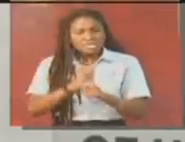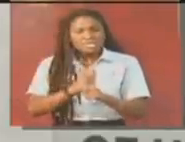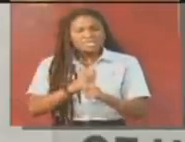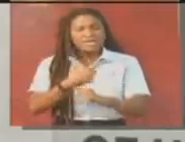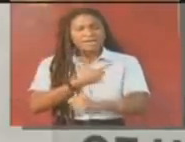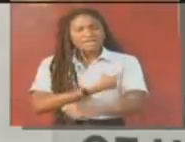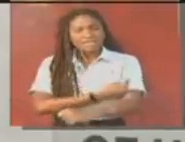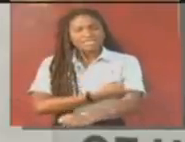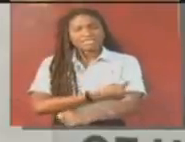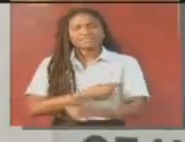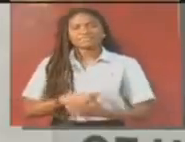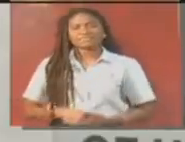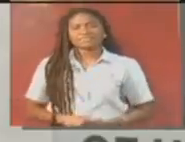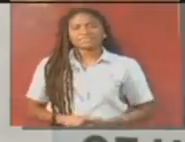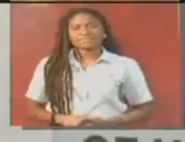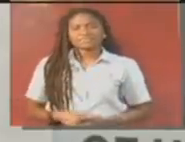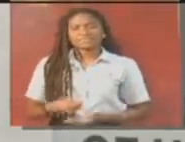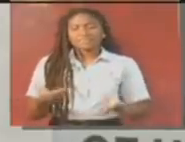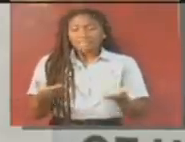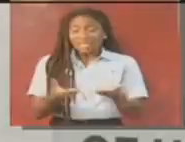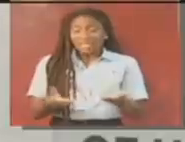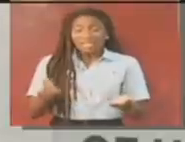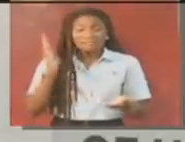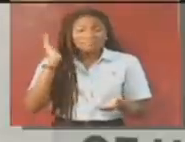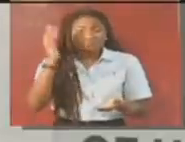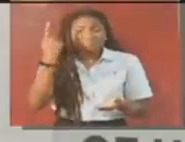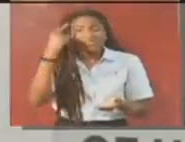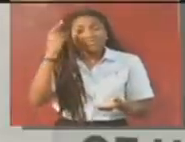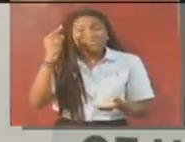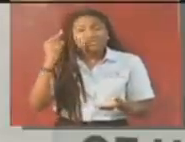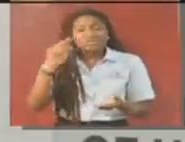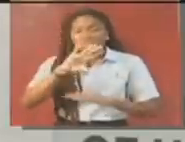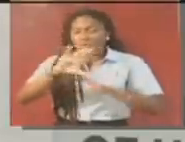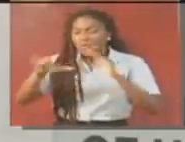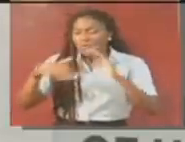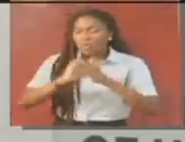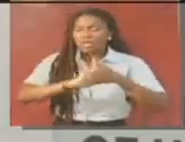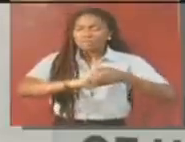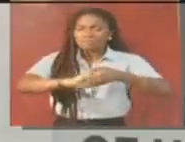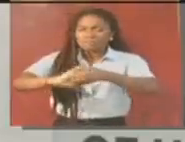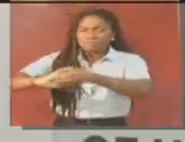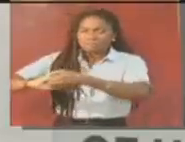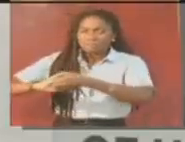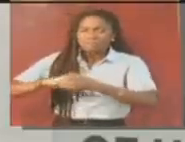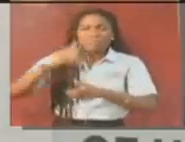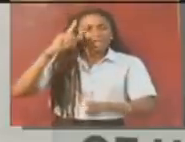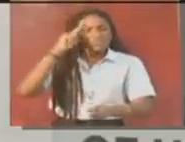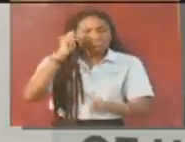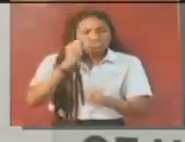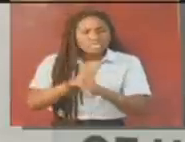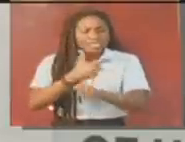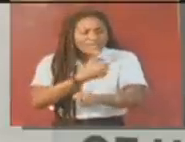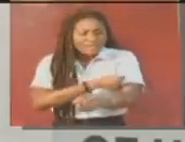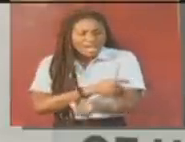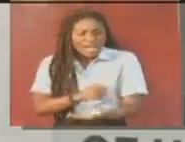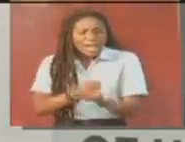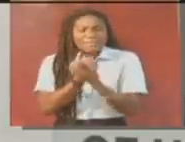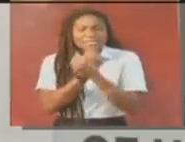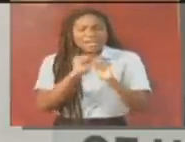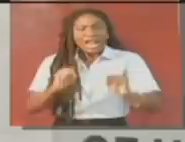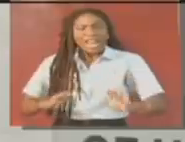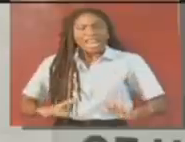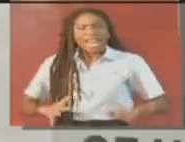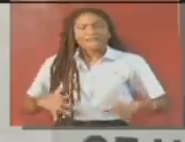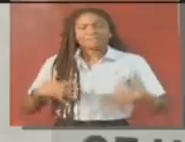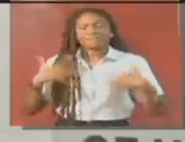year's campaigns aim to build solidarity and trust in vaccination as a public good that saves lives and protects